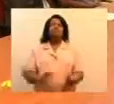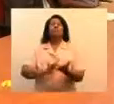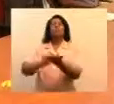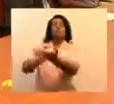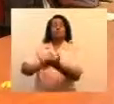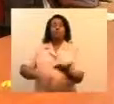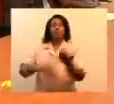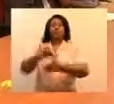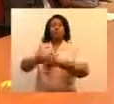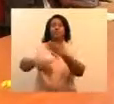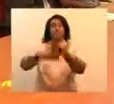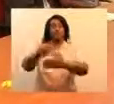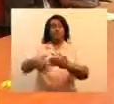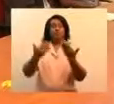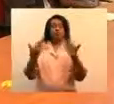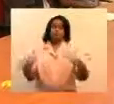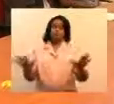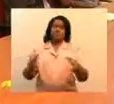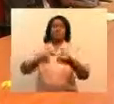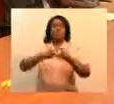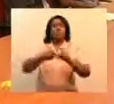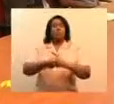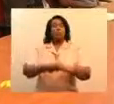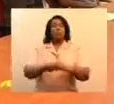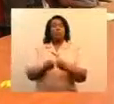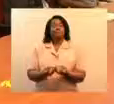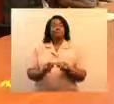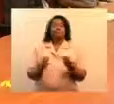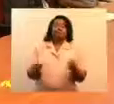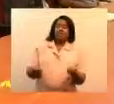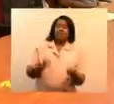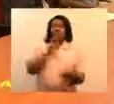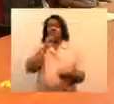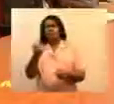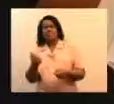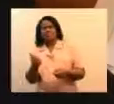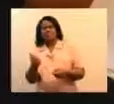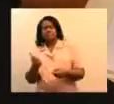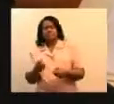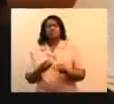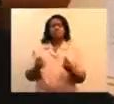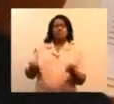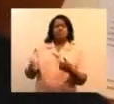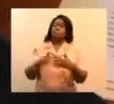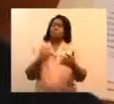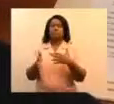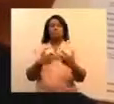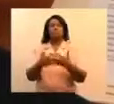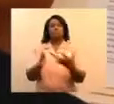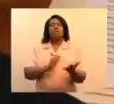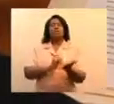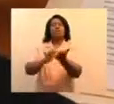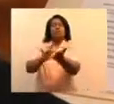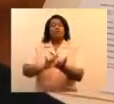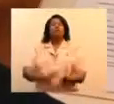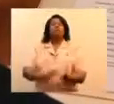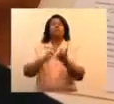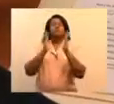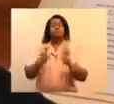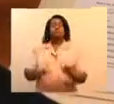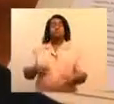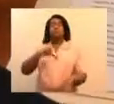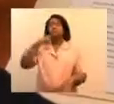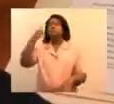Once mediation is concluded, whether successfully or unsuccessfully, the mediator will inform the presiding